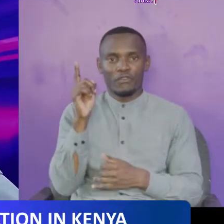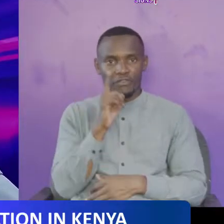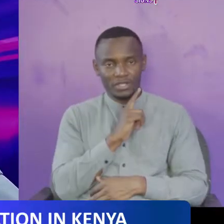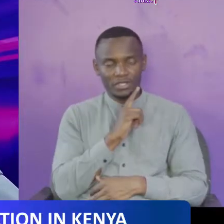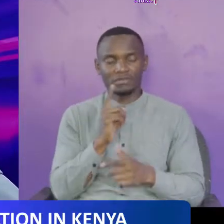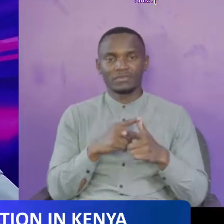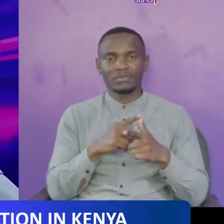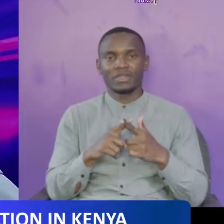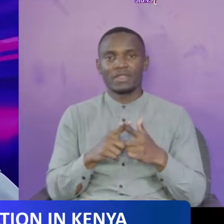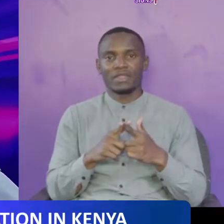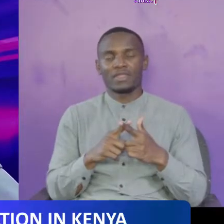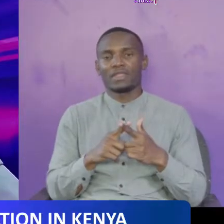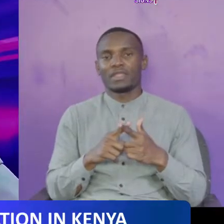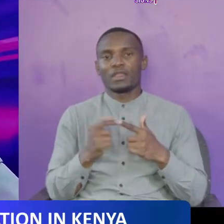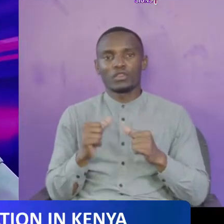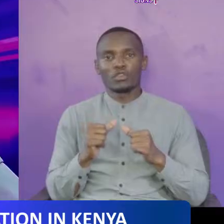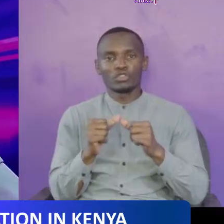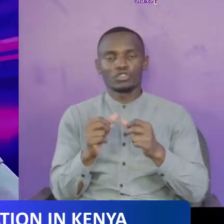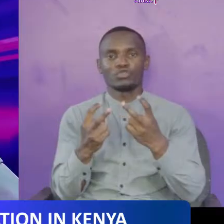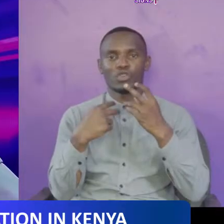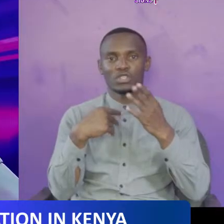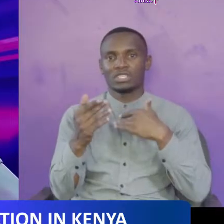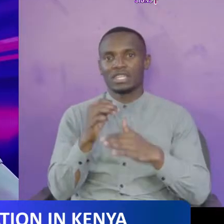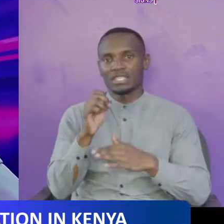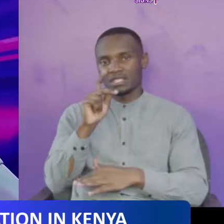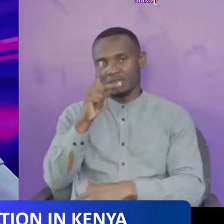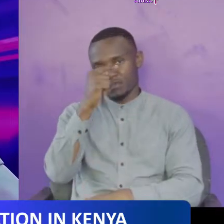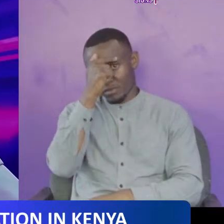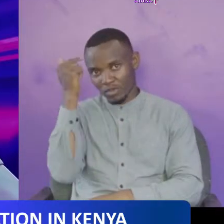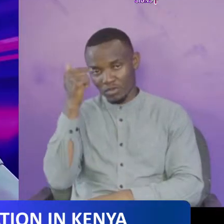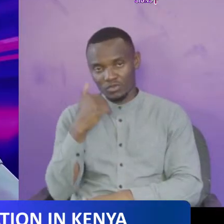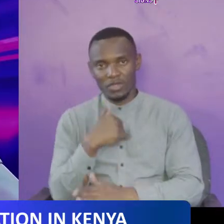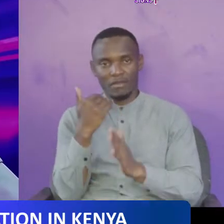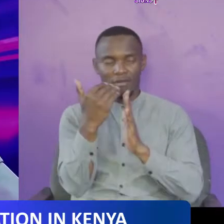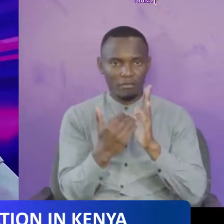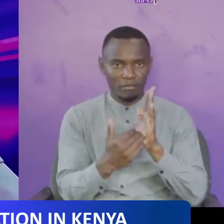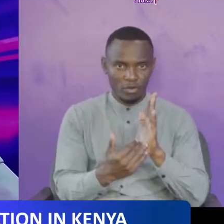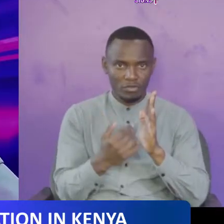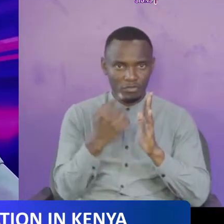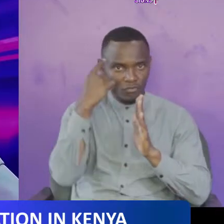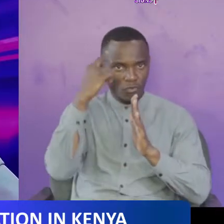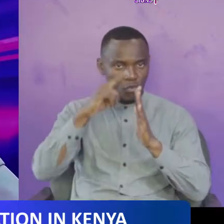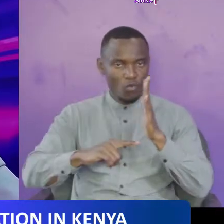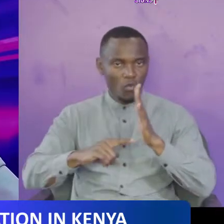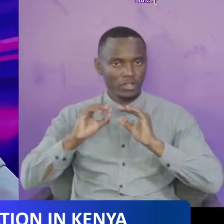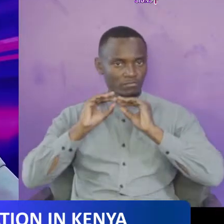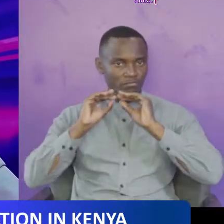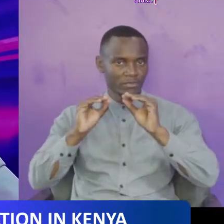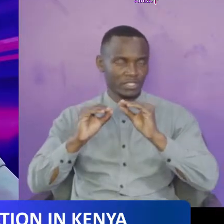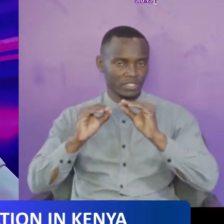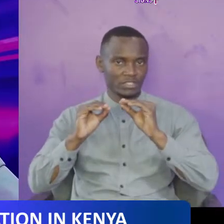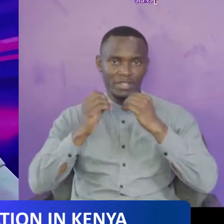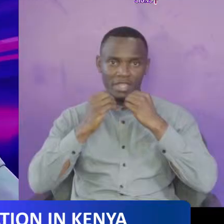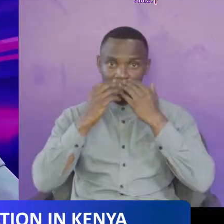keep it Science TV, for subsequent programming is coming on to educate, inform, and entertain you all together.